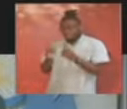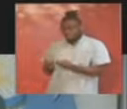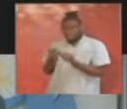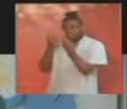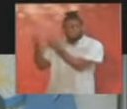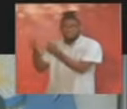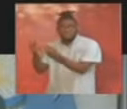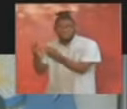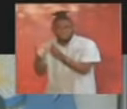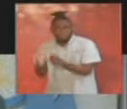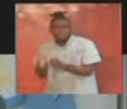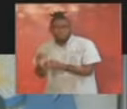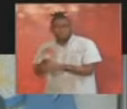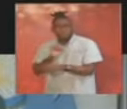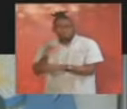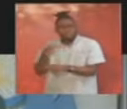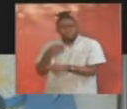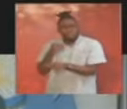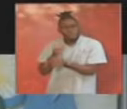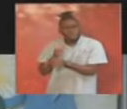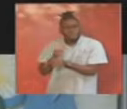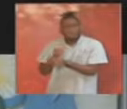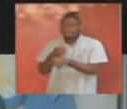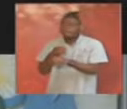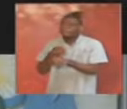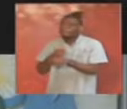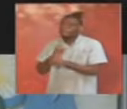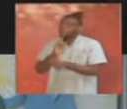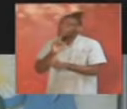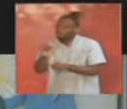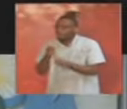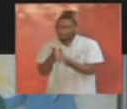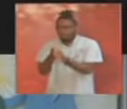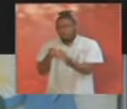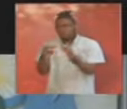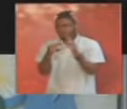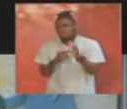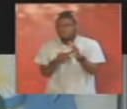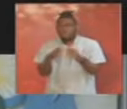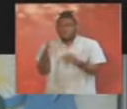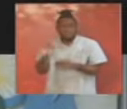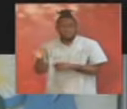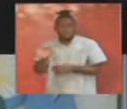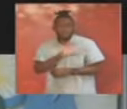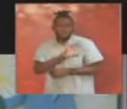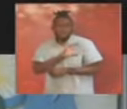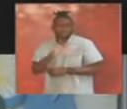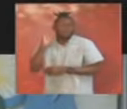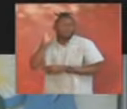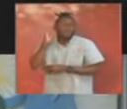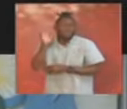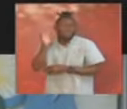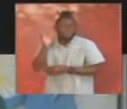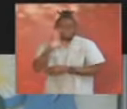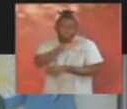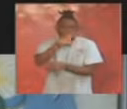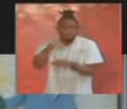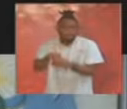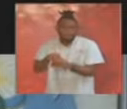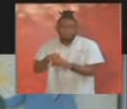Of course, our TTPS is our enforcement arm, and they, of course, will also be in discussions and be